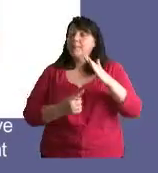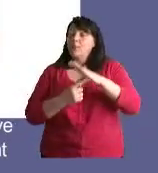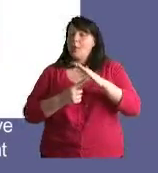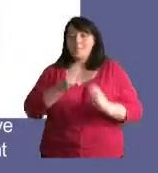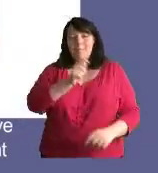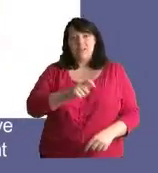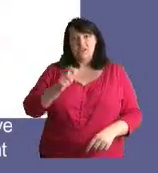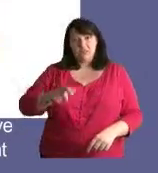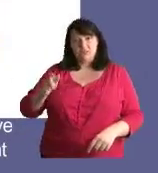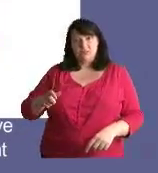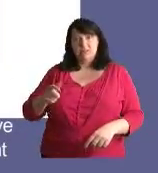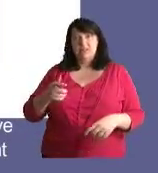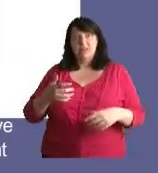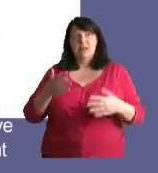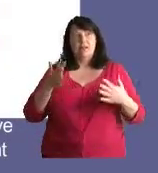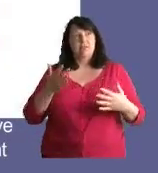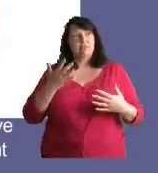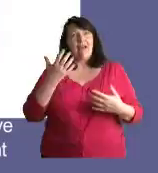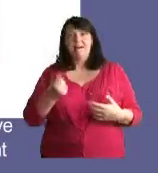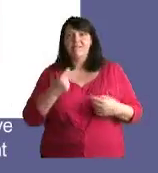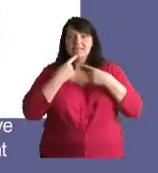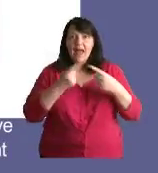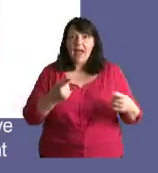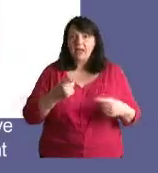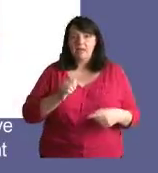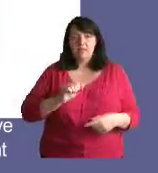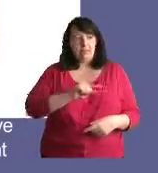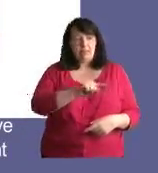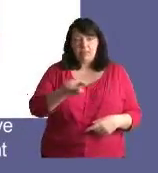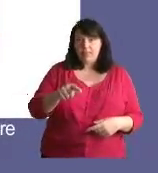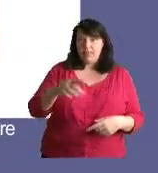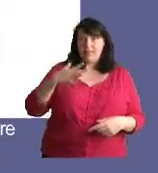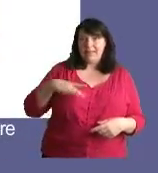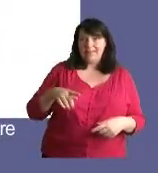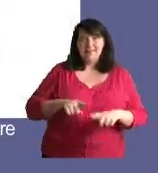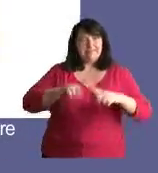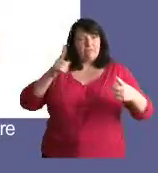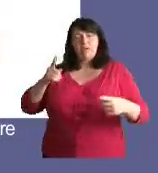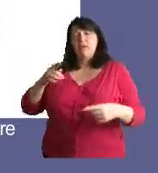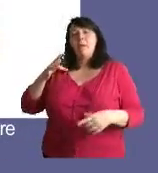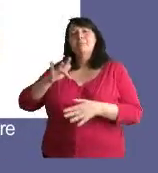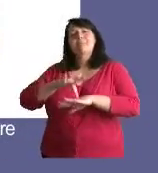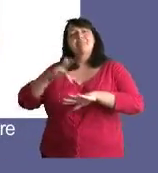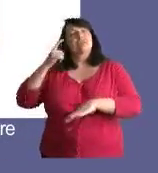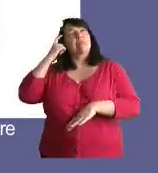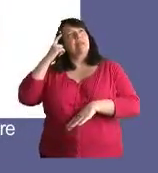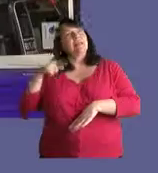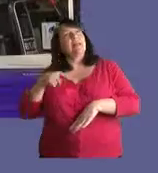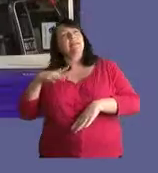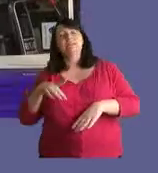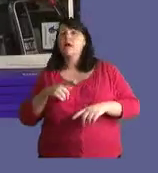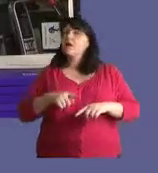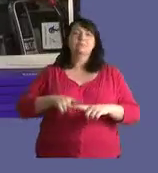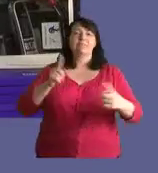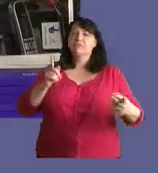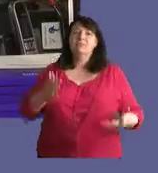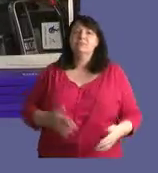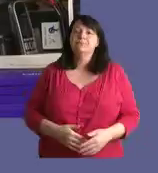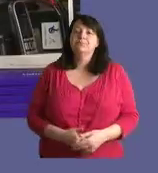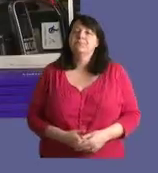important that the patients have a say because your needs are often different to what the professionals think your needs are.